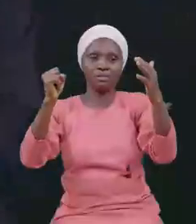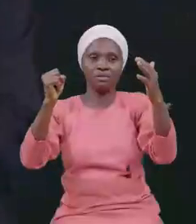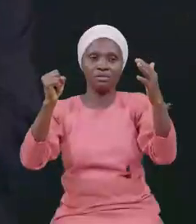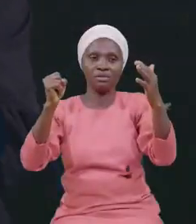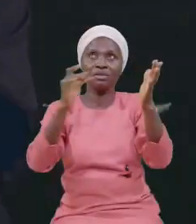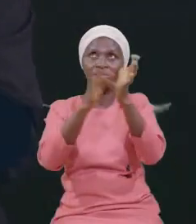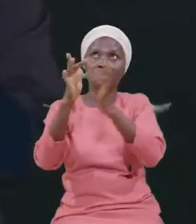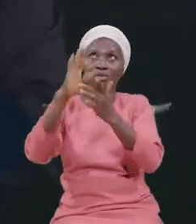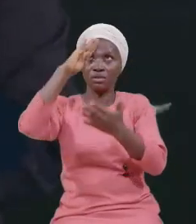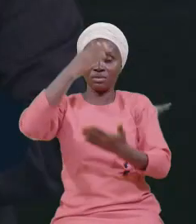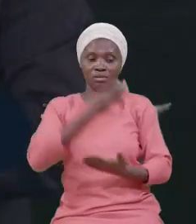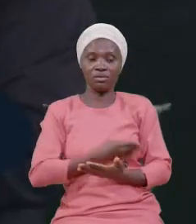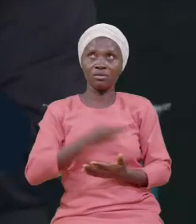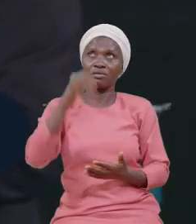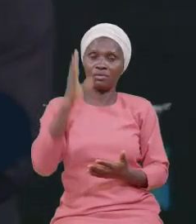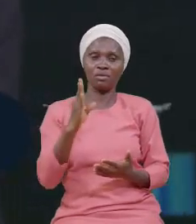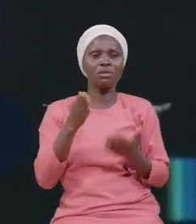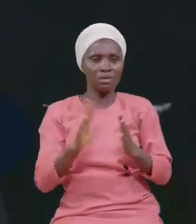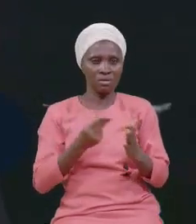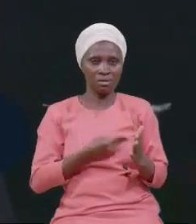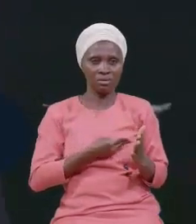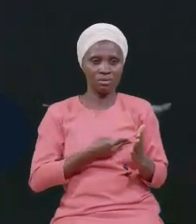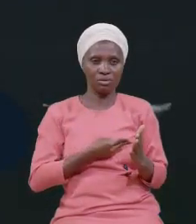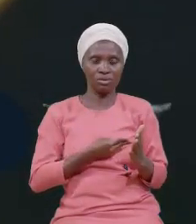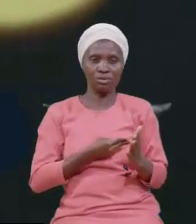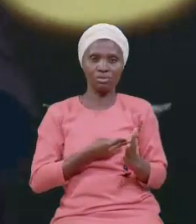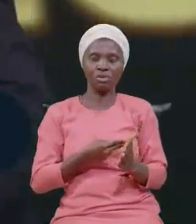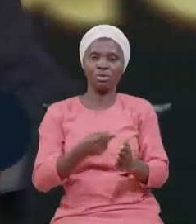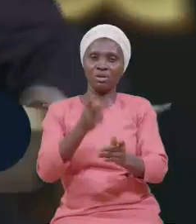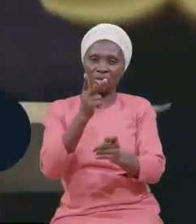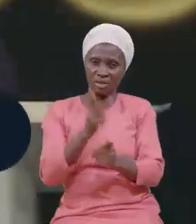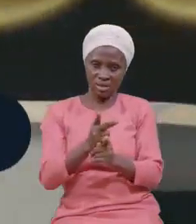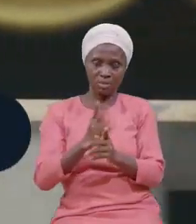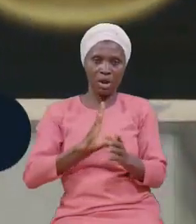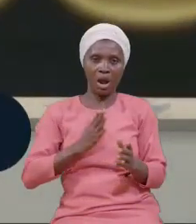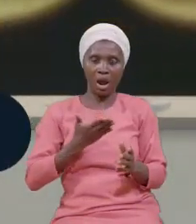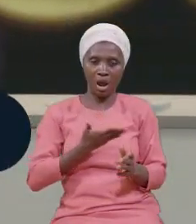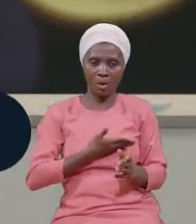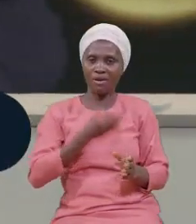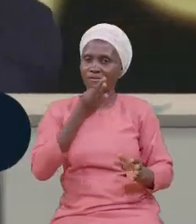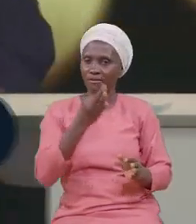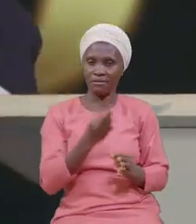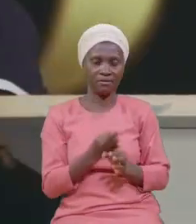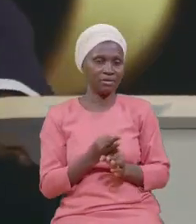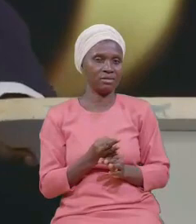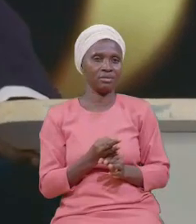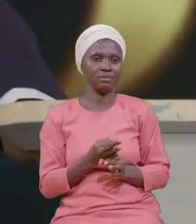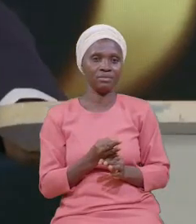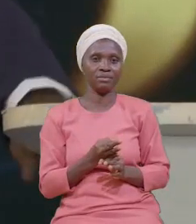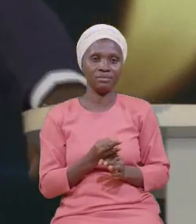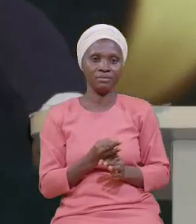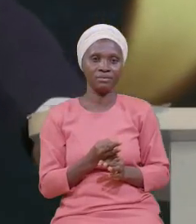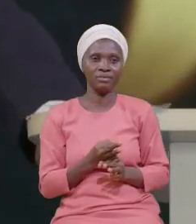us hold fast our profession. It refers to Jesus, and he is the